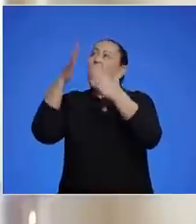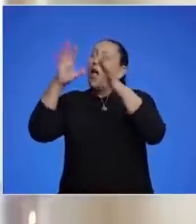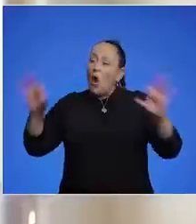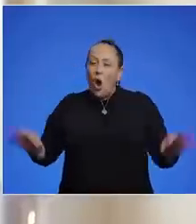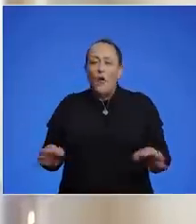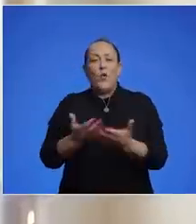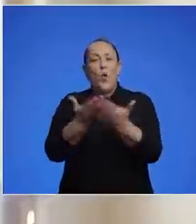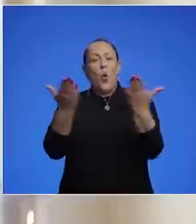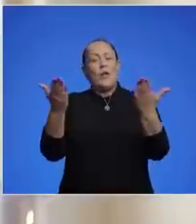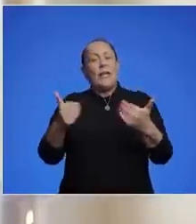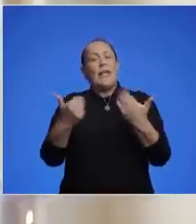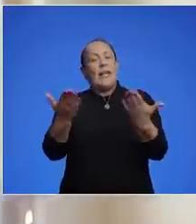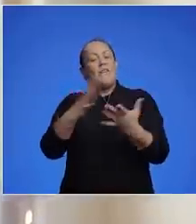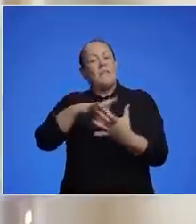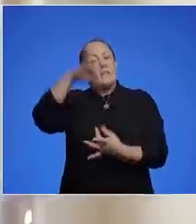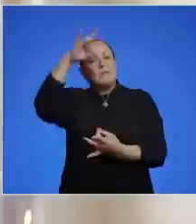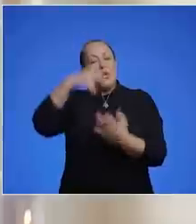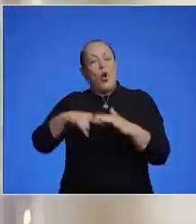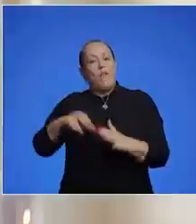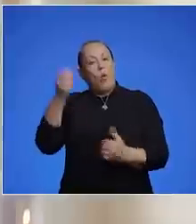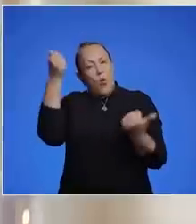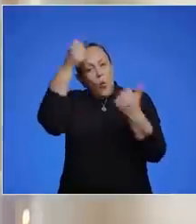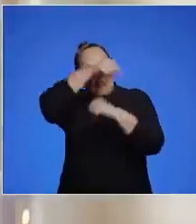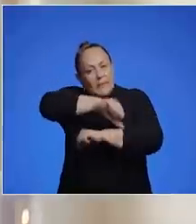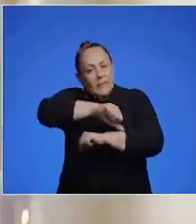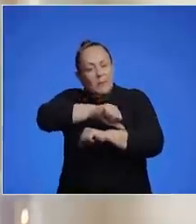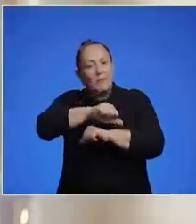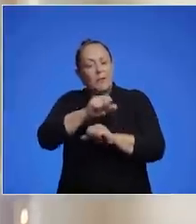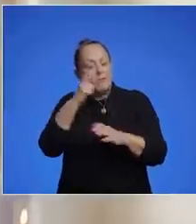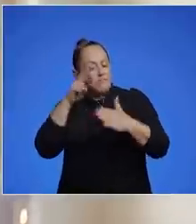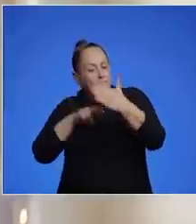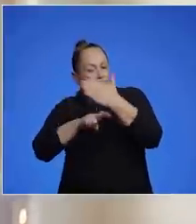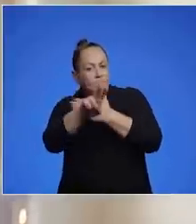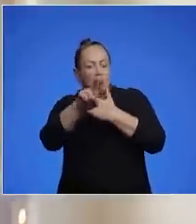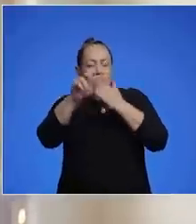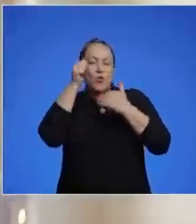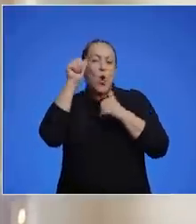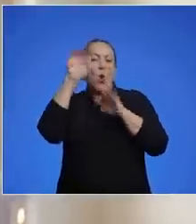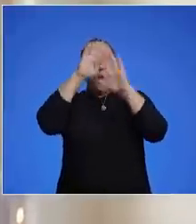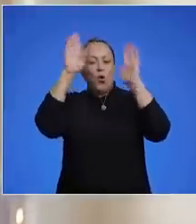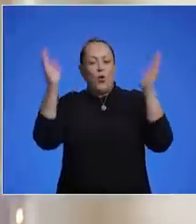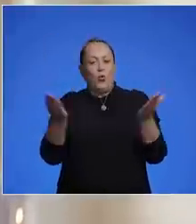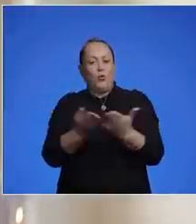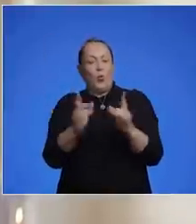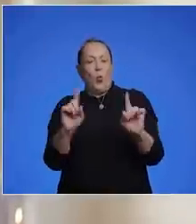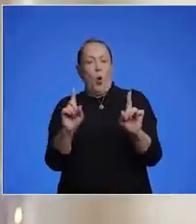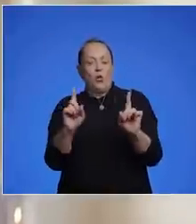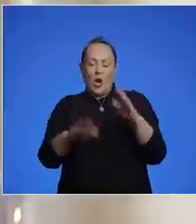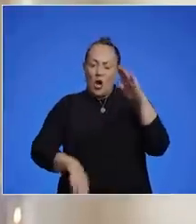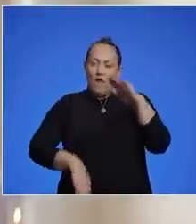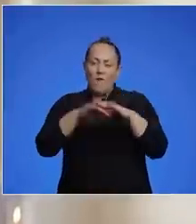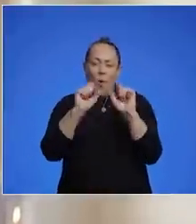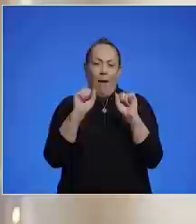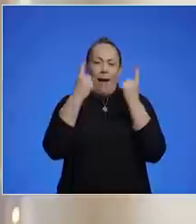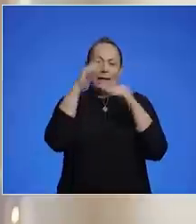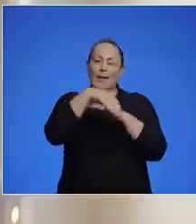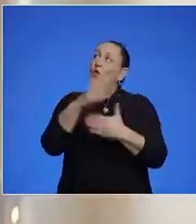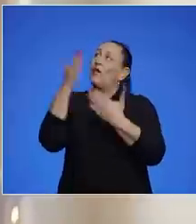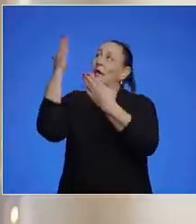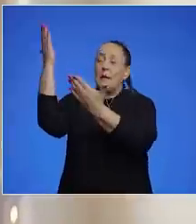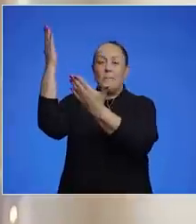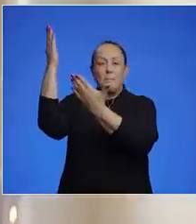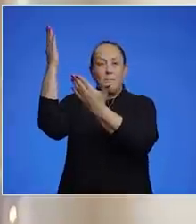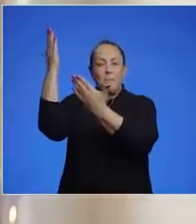of glory, give you a spirit of wisdom and perception of what is revealed, to bring you to full knowledge of